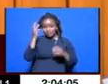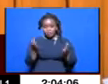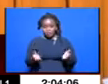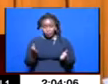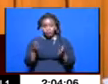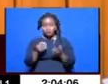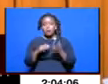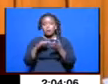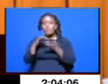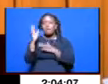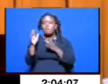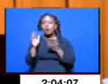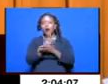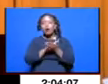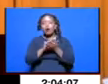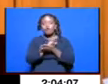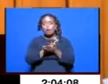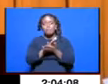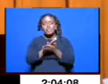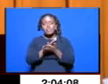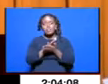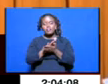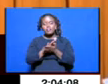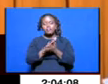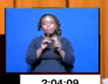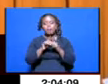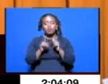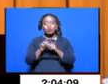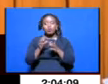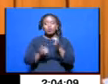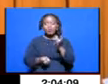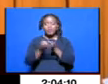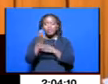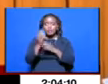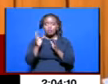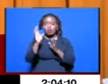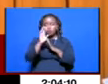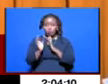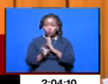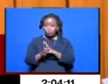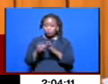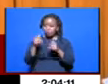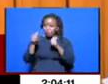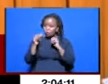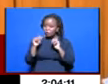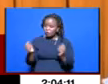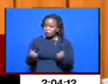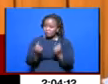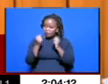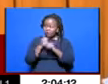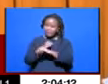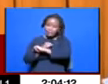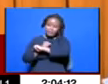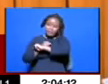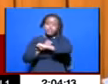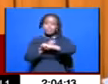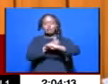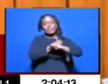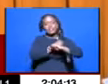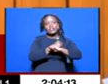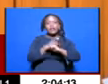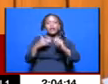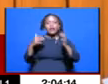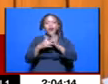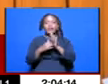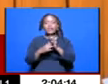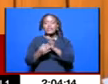of the Basic Law sought to create a constitution that would safeguard against the emergence of